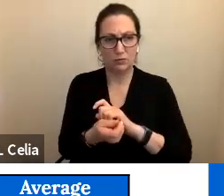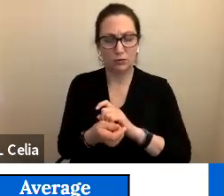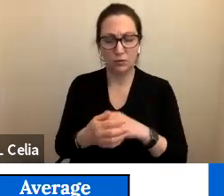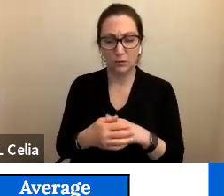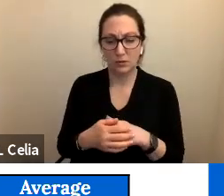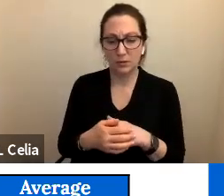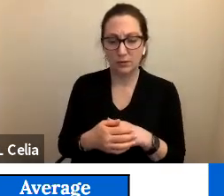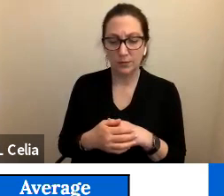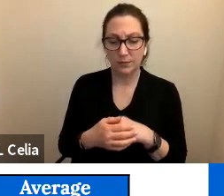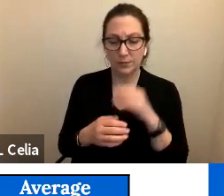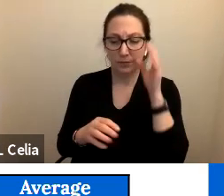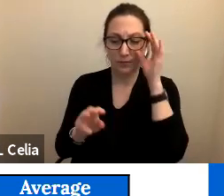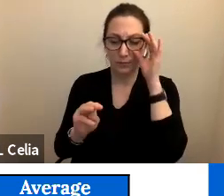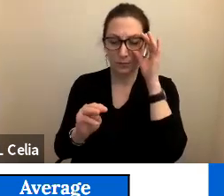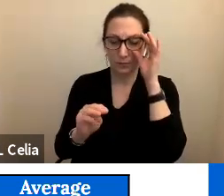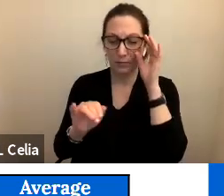That's a good question.